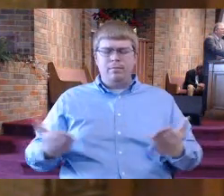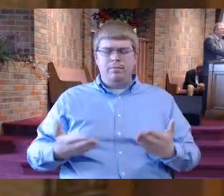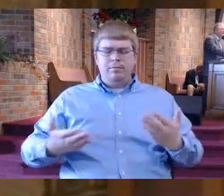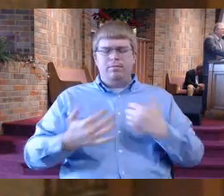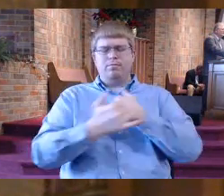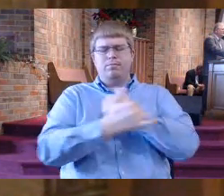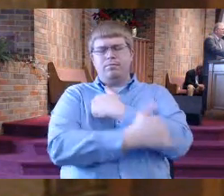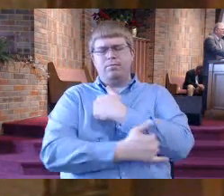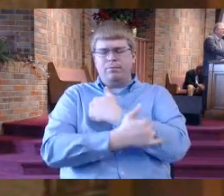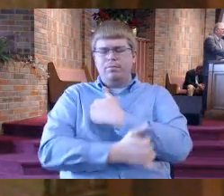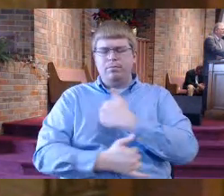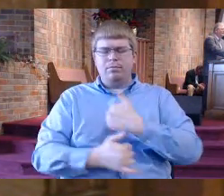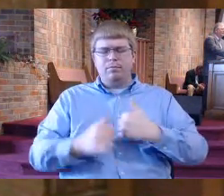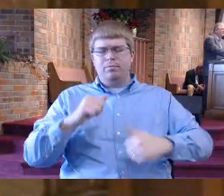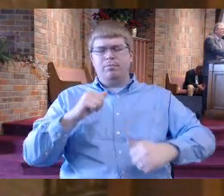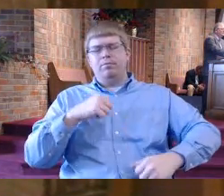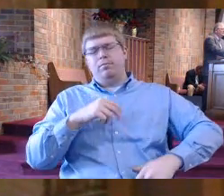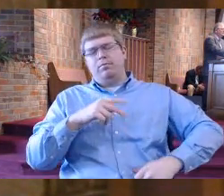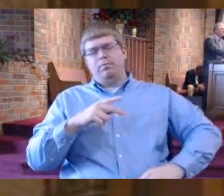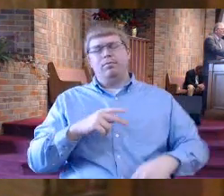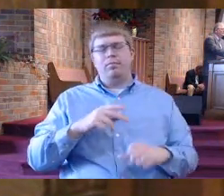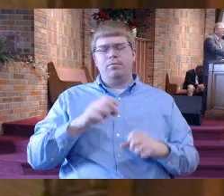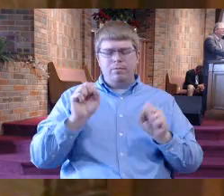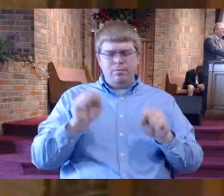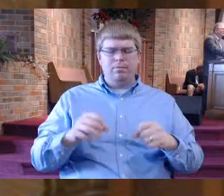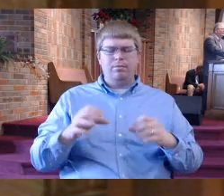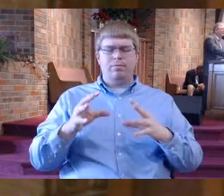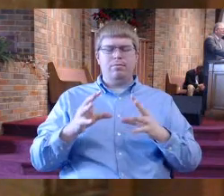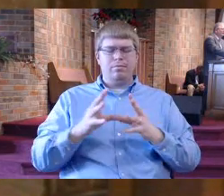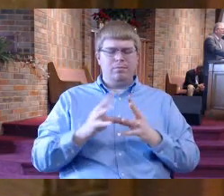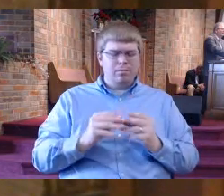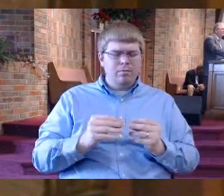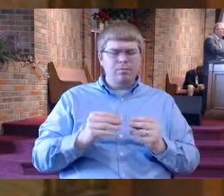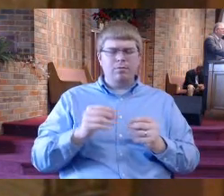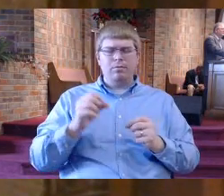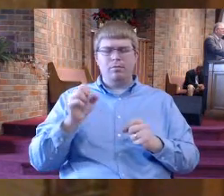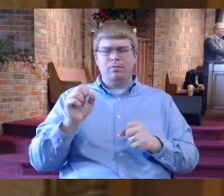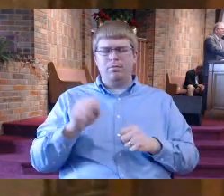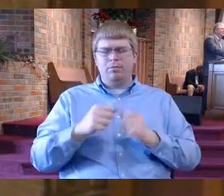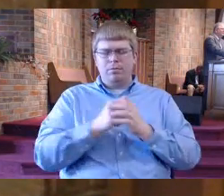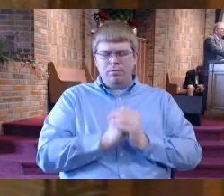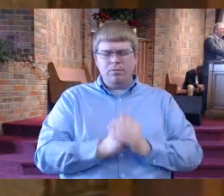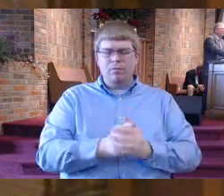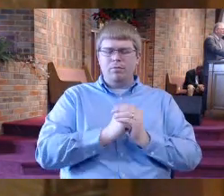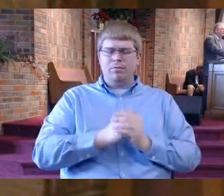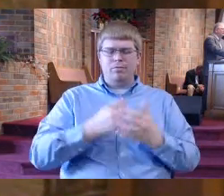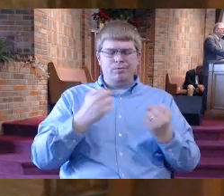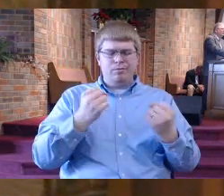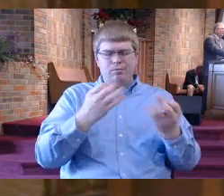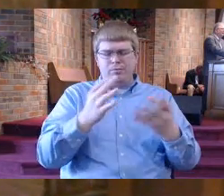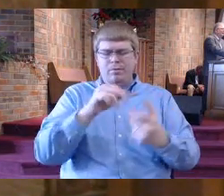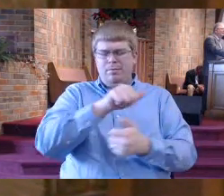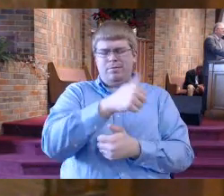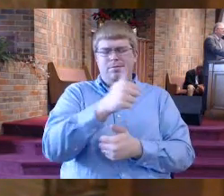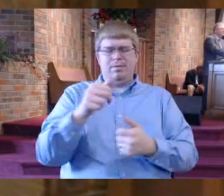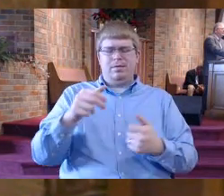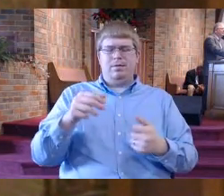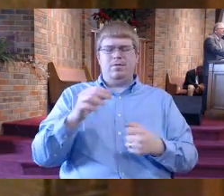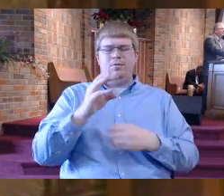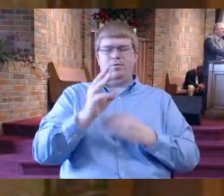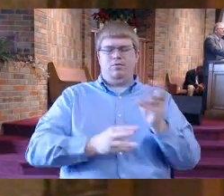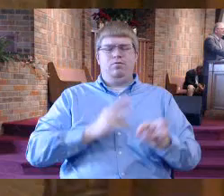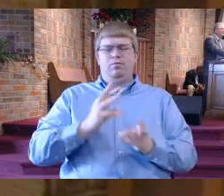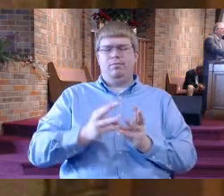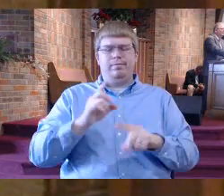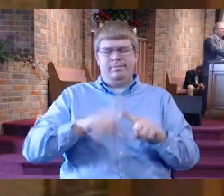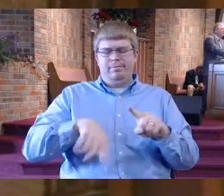We realize that there are places in this world that do not have that. Thank you, and we ask that you give each